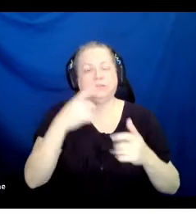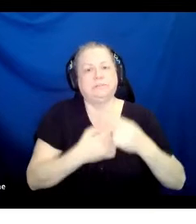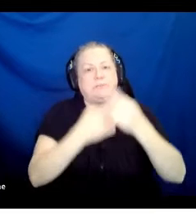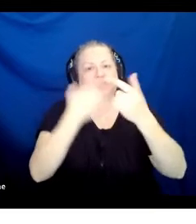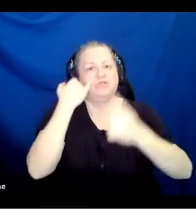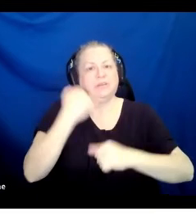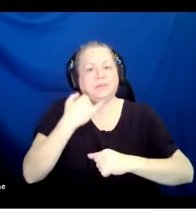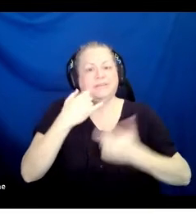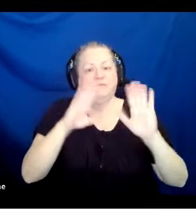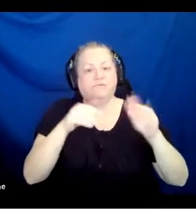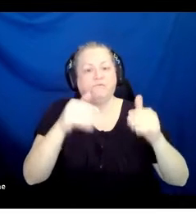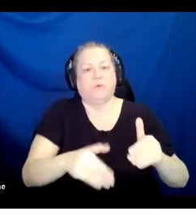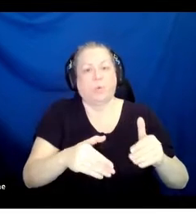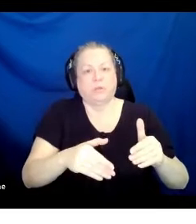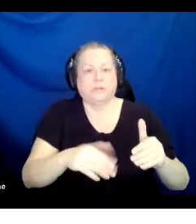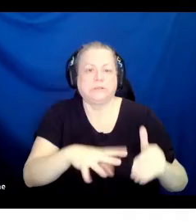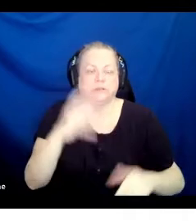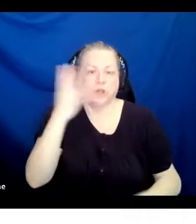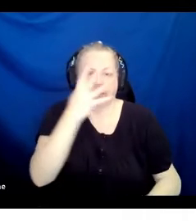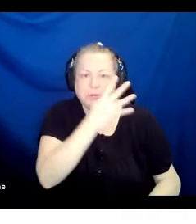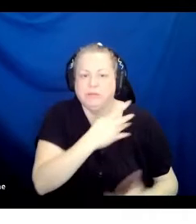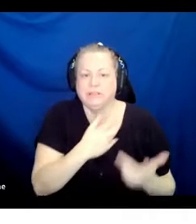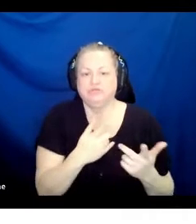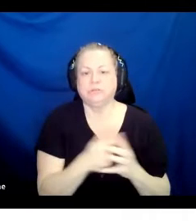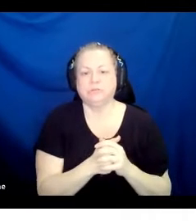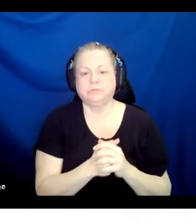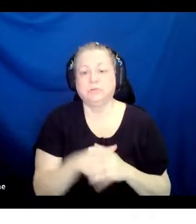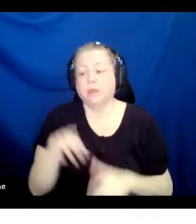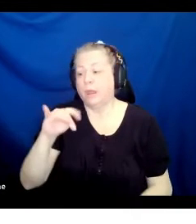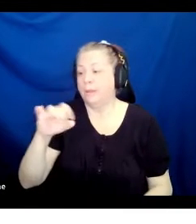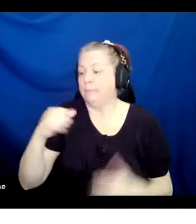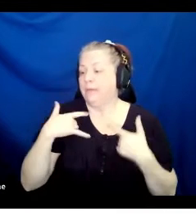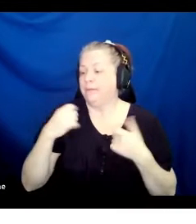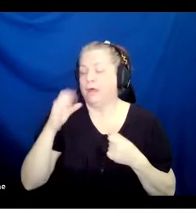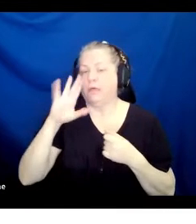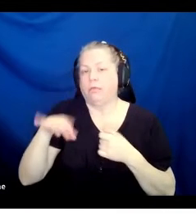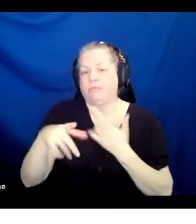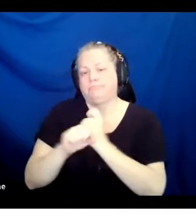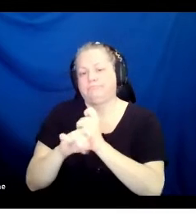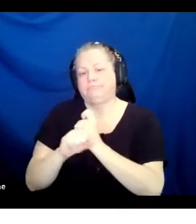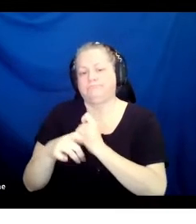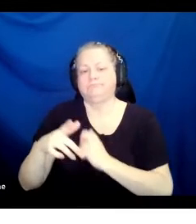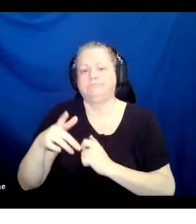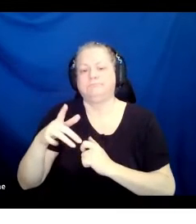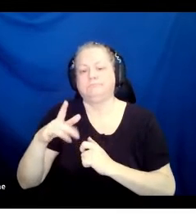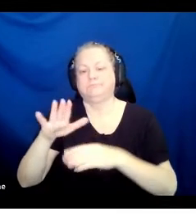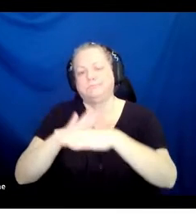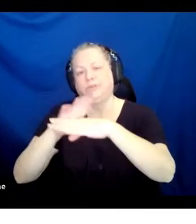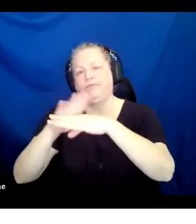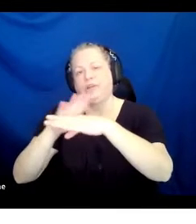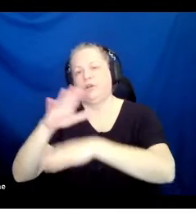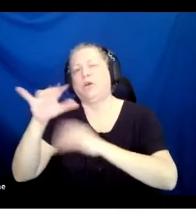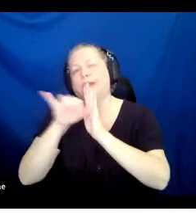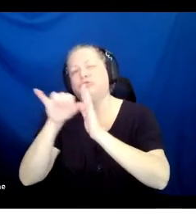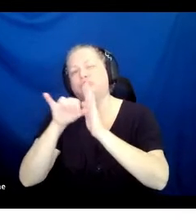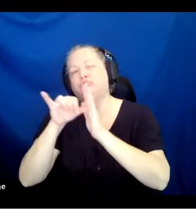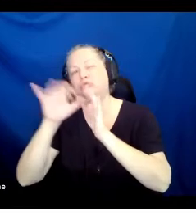refugees. And MassHealth will publish vlogs incorporating ASL and offer live